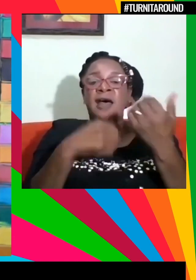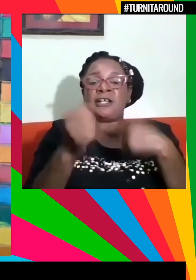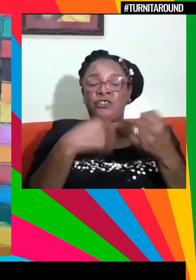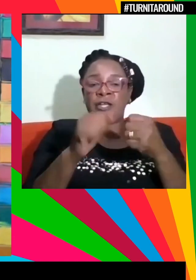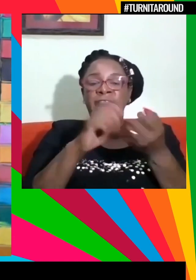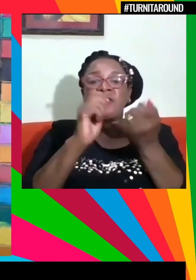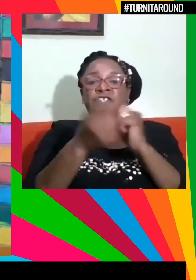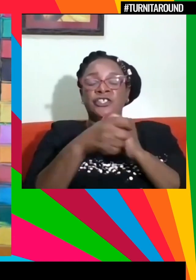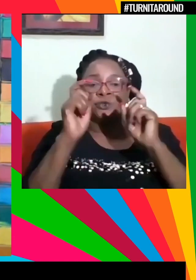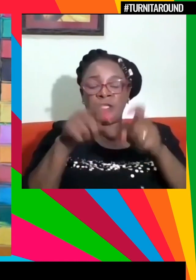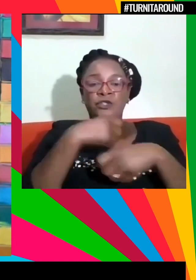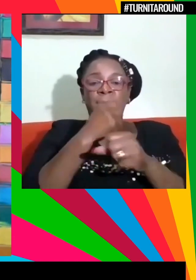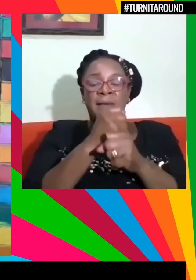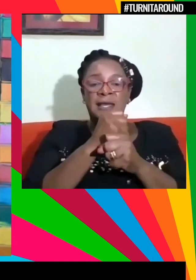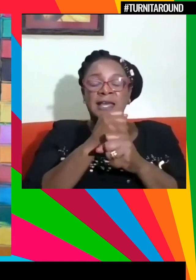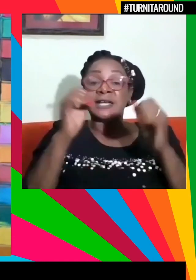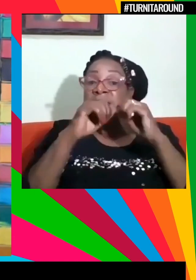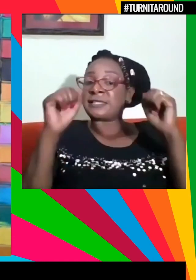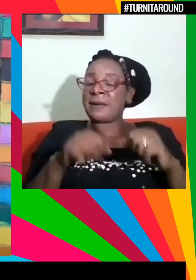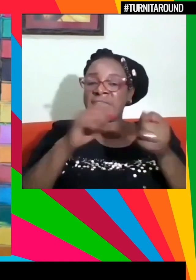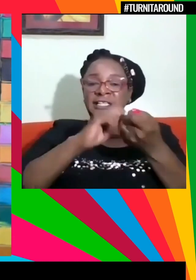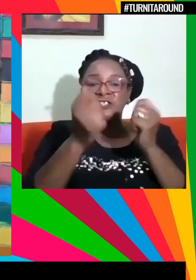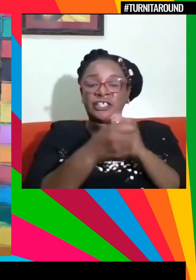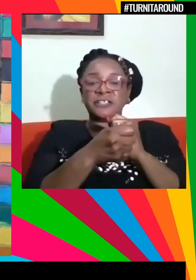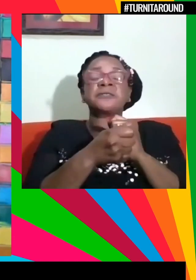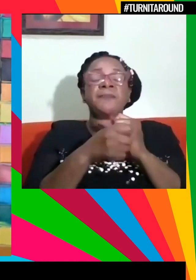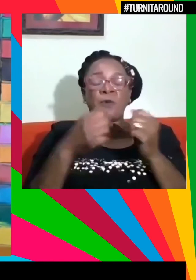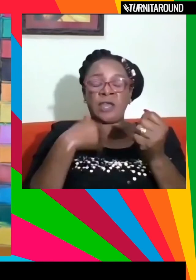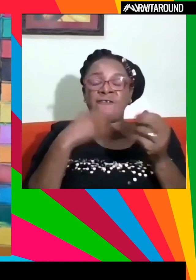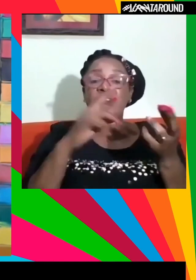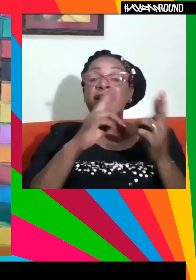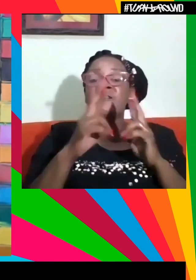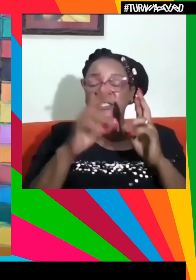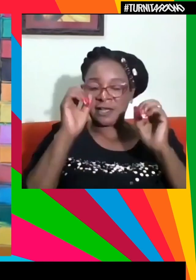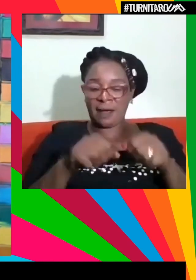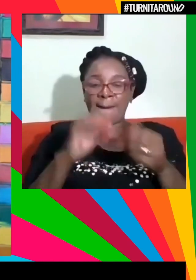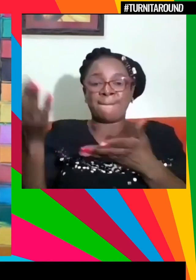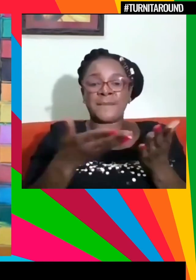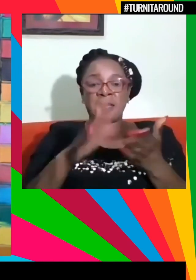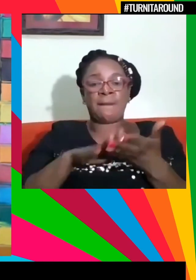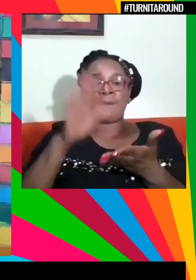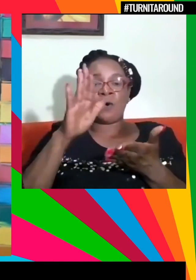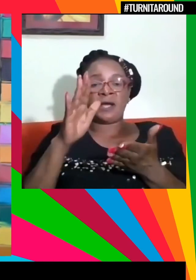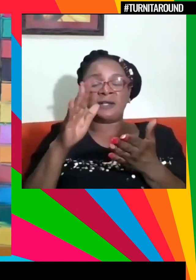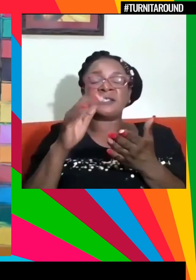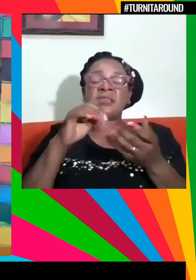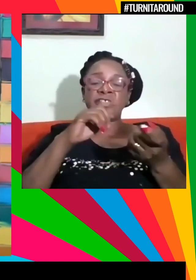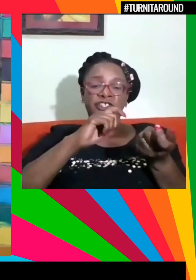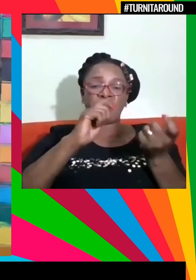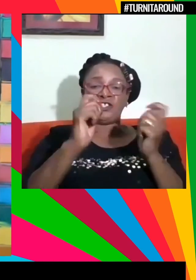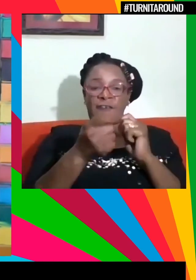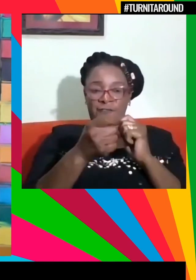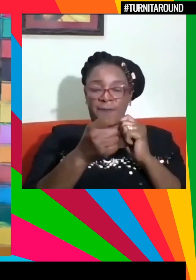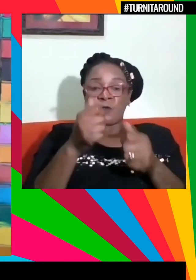create. So the systemic change, Jane, that you just referenced, couldn't agree more. It really is a culture shift.